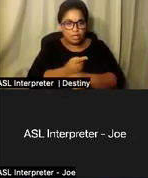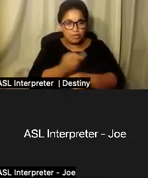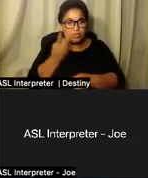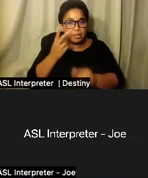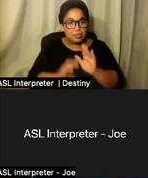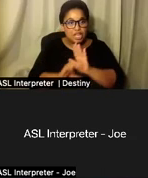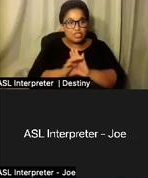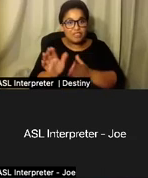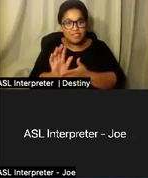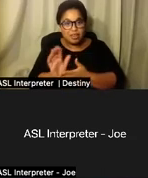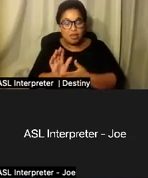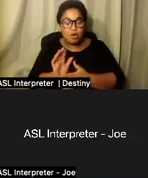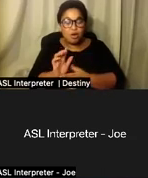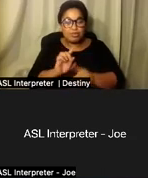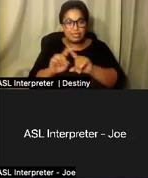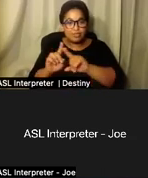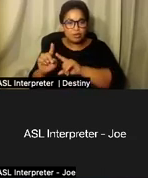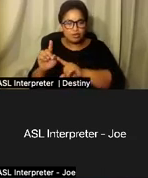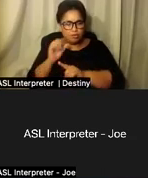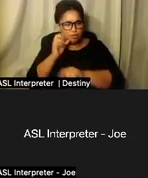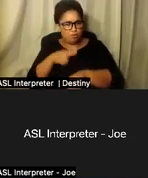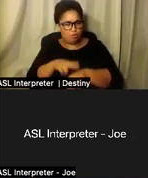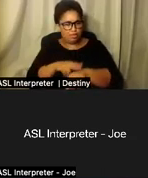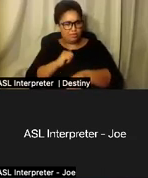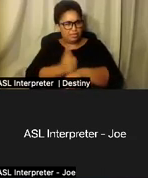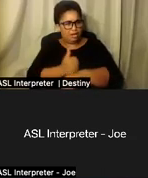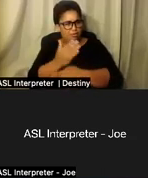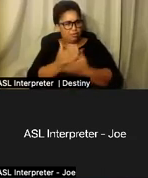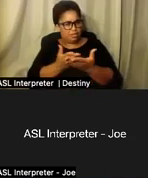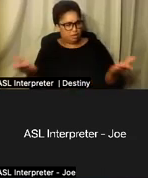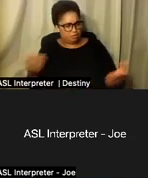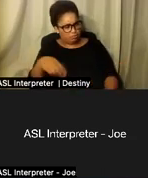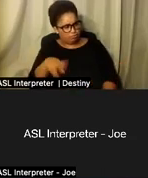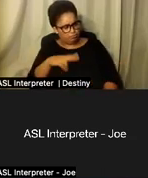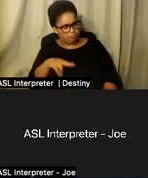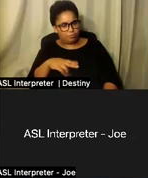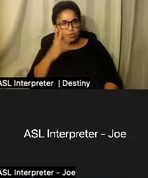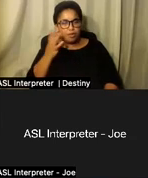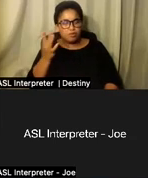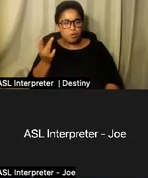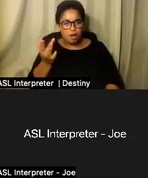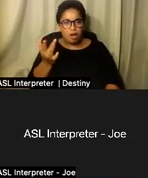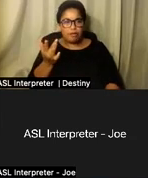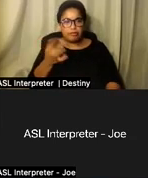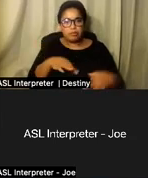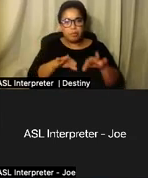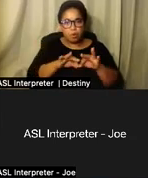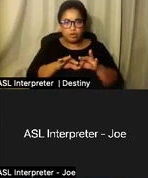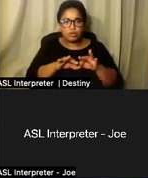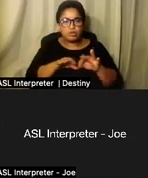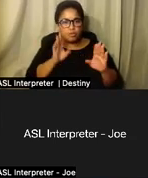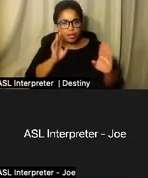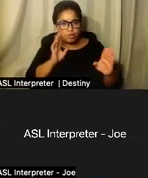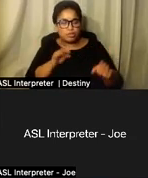pictures and video of very unusual ways of installing some of these materials. And so that's why it's important to pay close